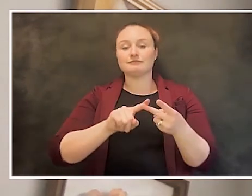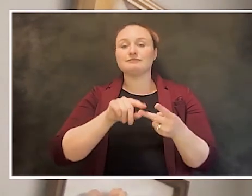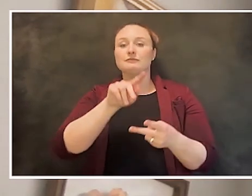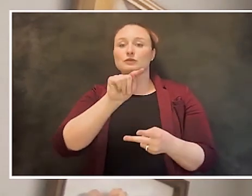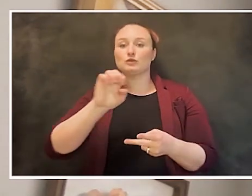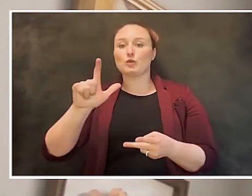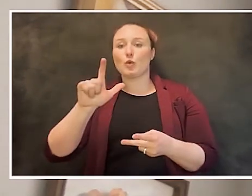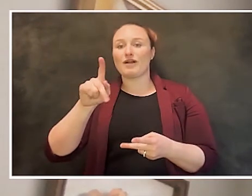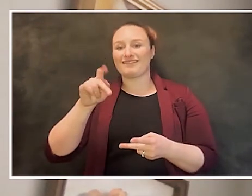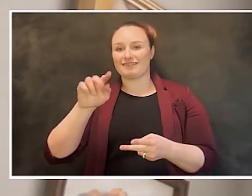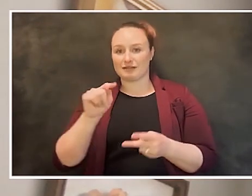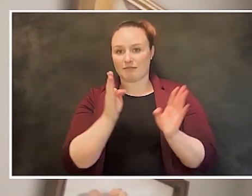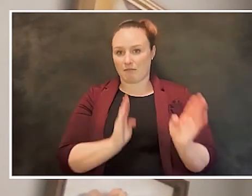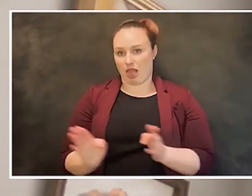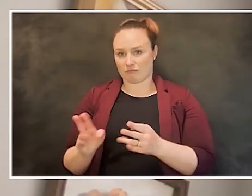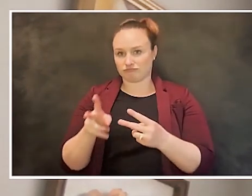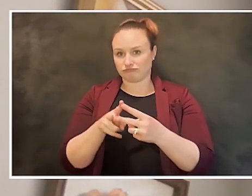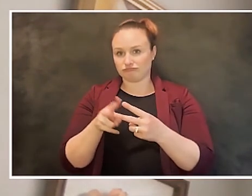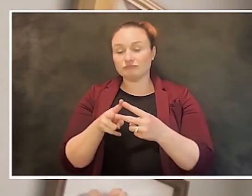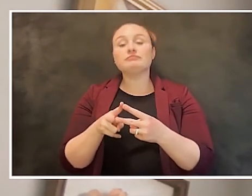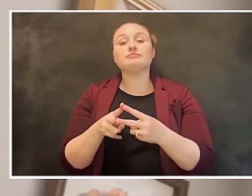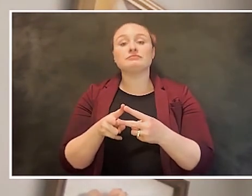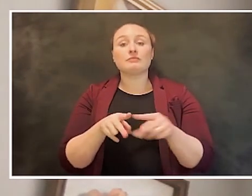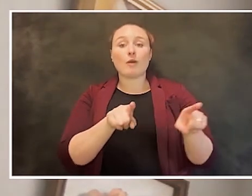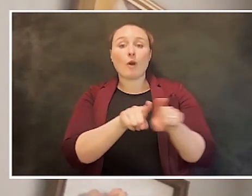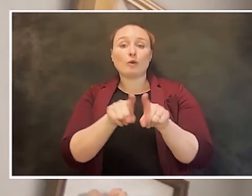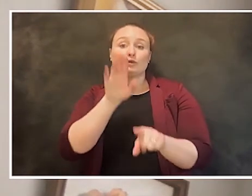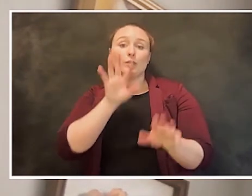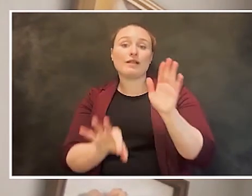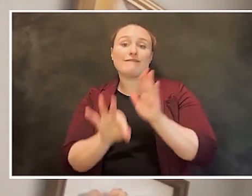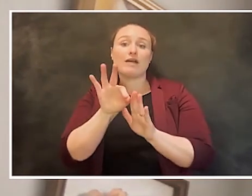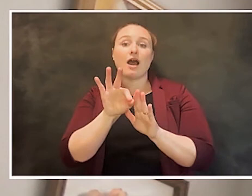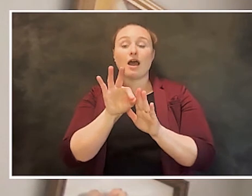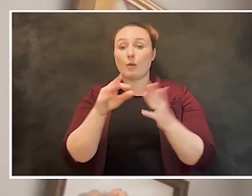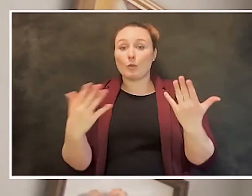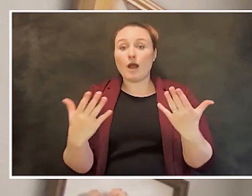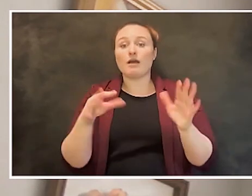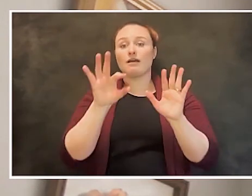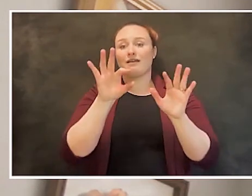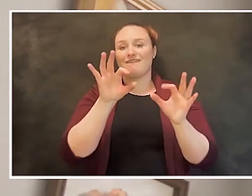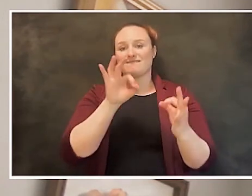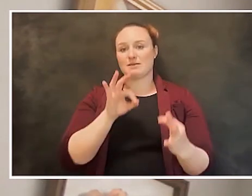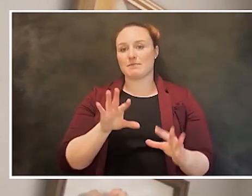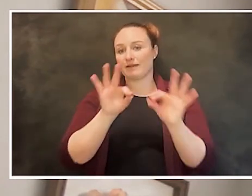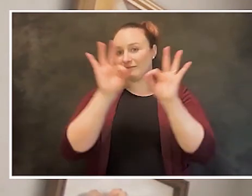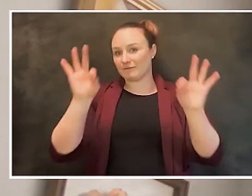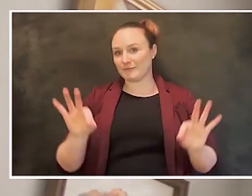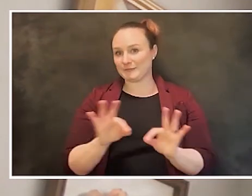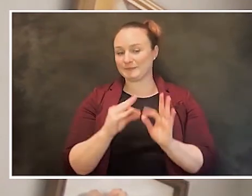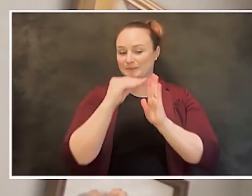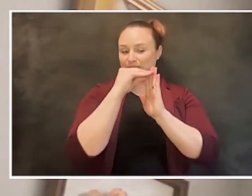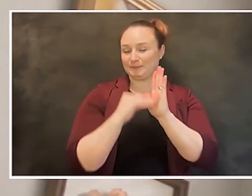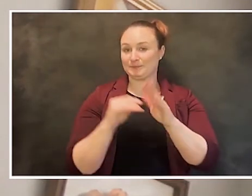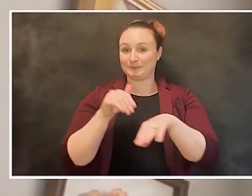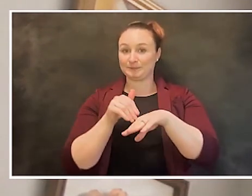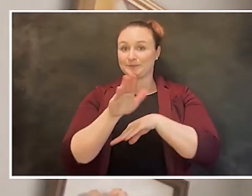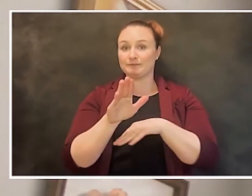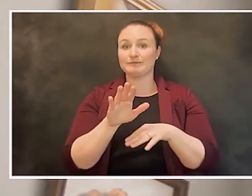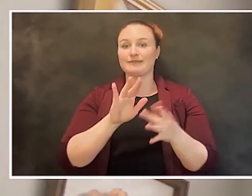summary materials. You will also find a feedback form that can be completed and submitted